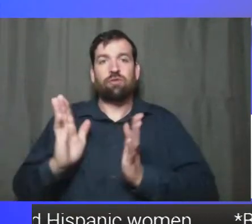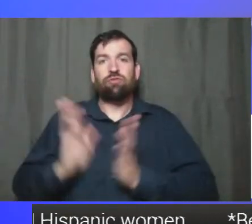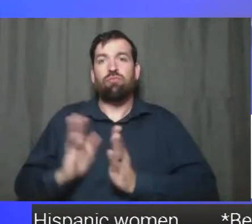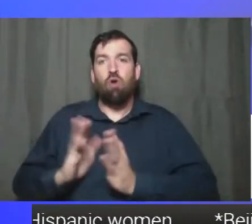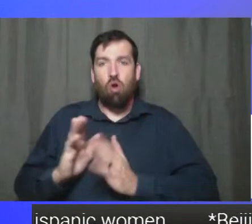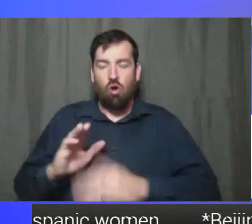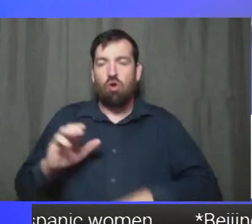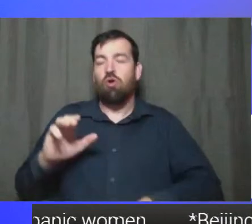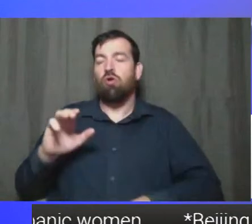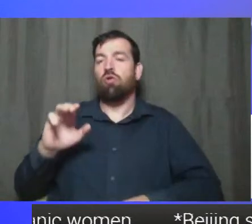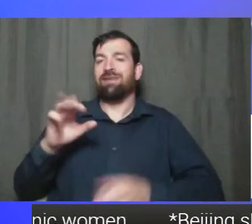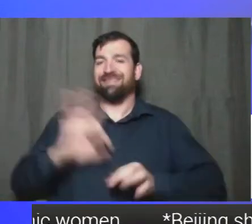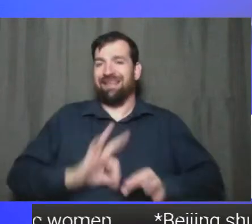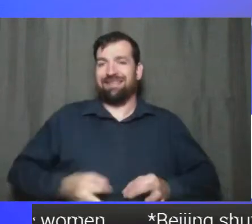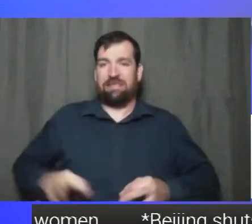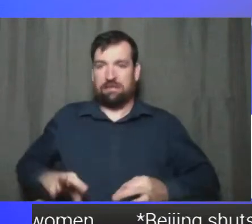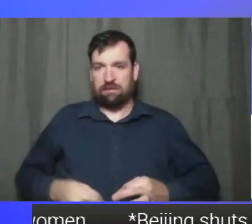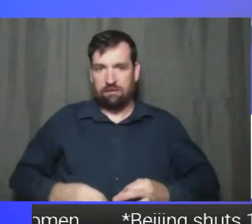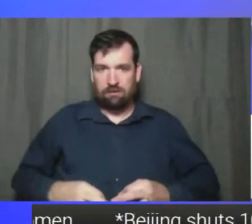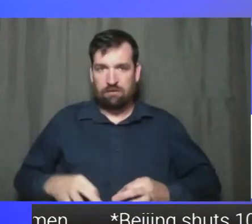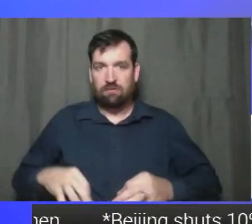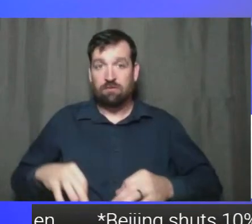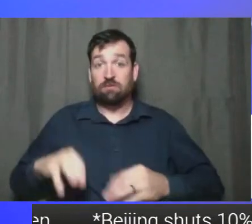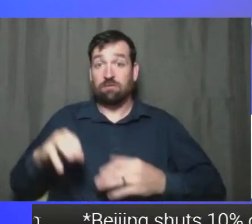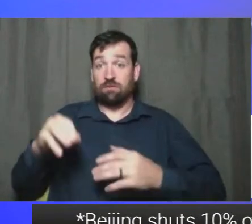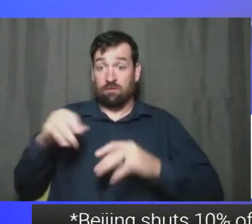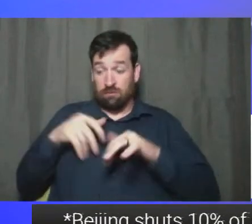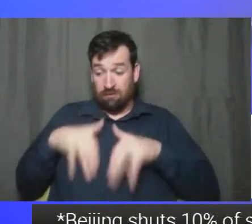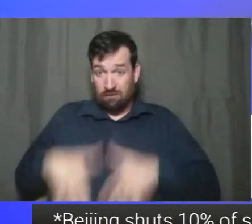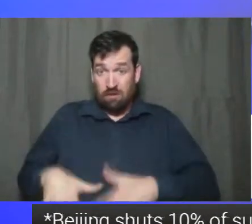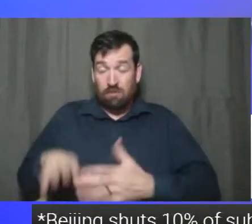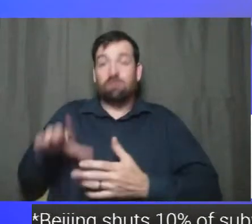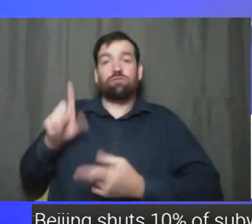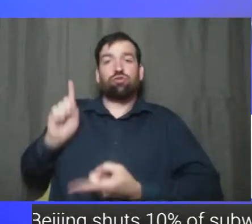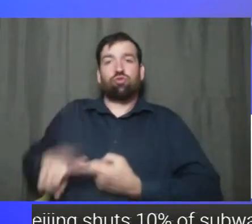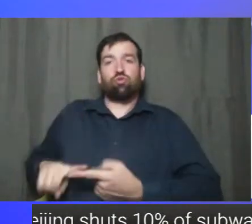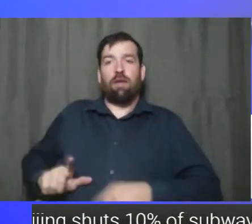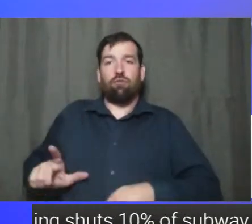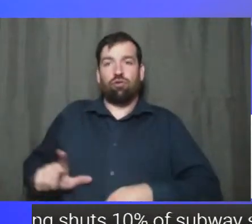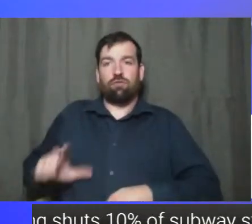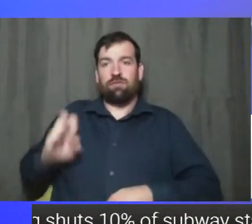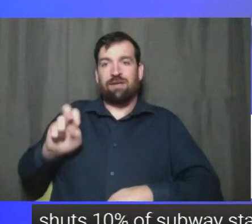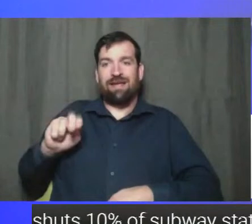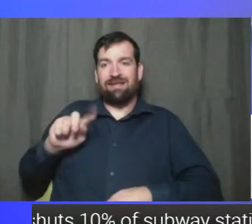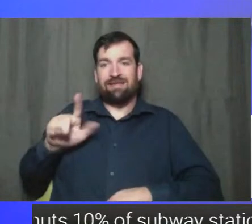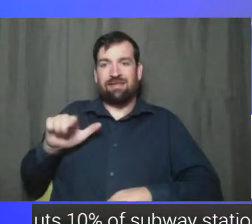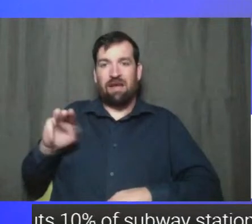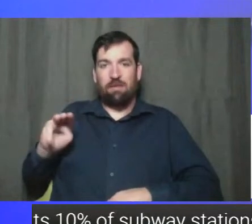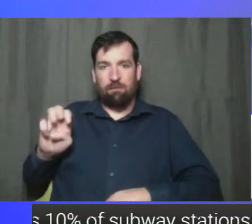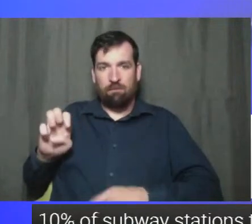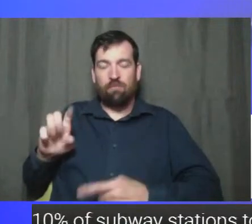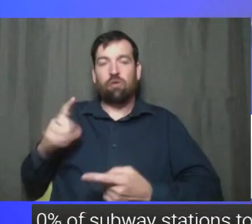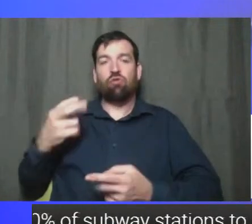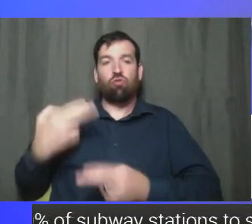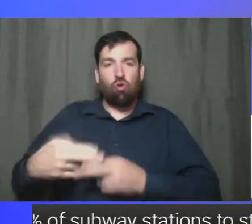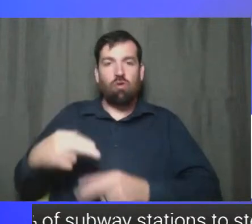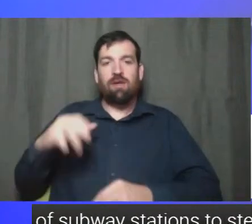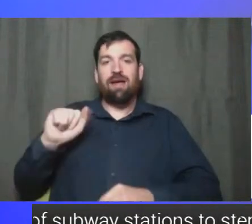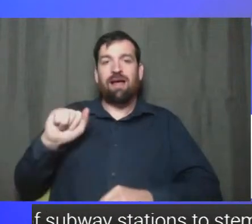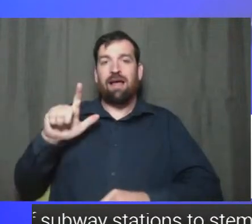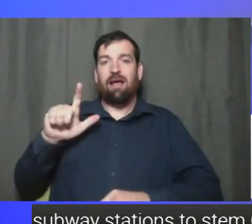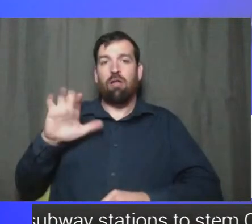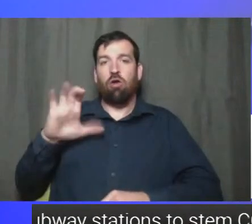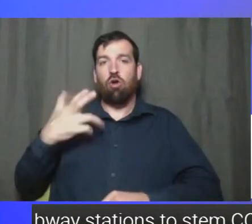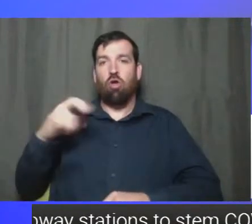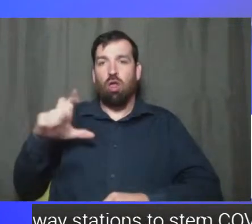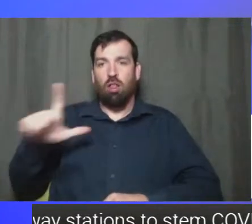And after alcohol gets into your system, it goes to the liver. And there's an enzyme there called alcohol dehydrogenase. And that then breaks down alcohol into